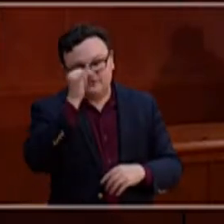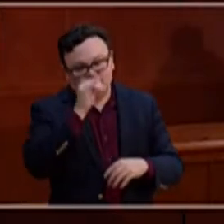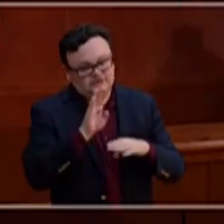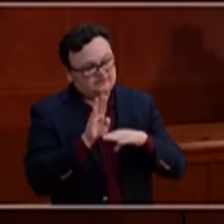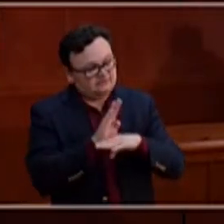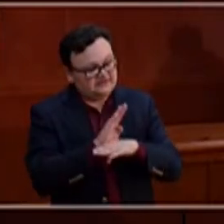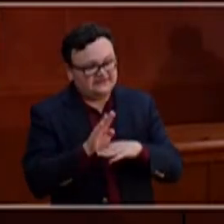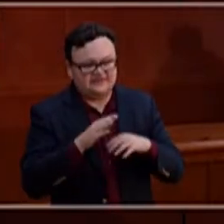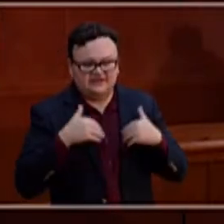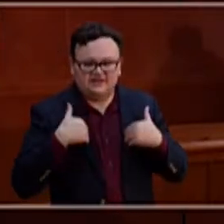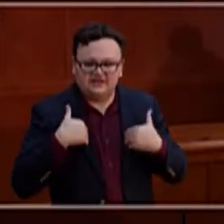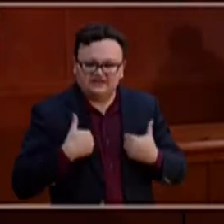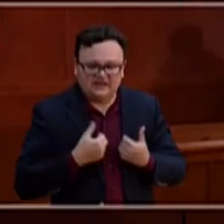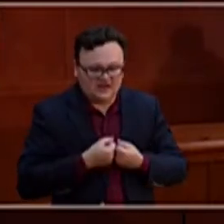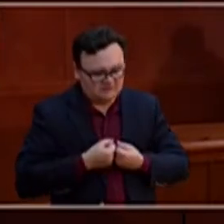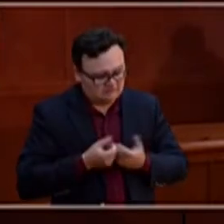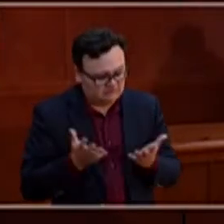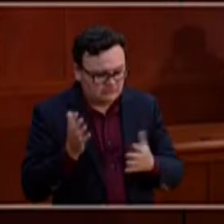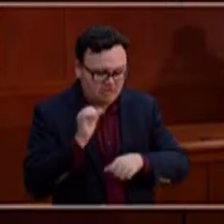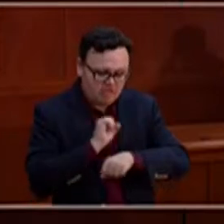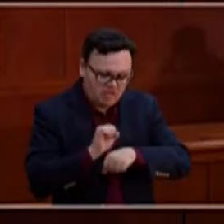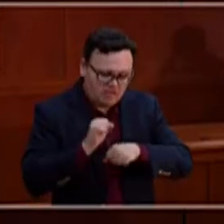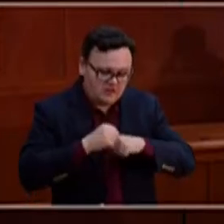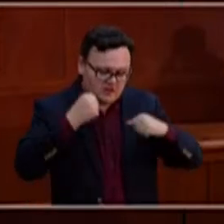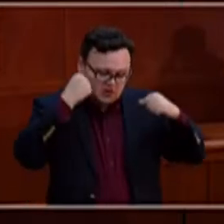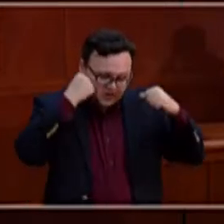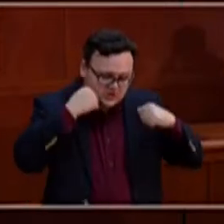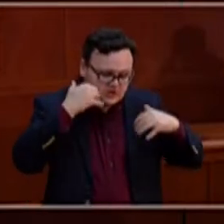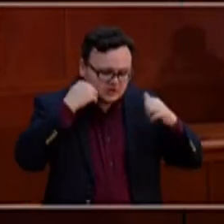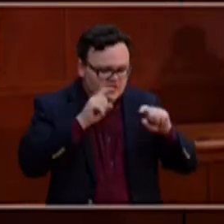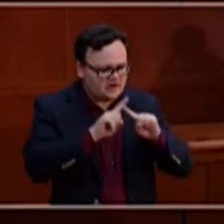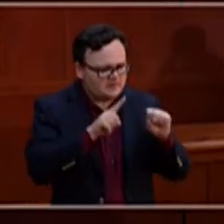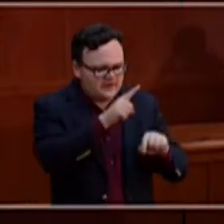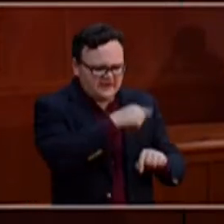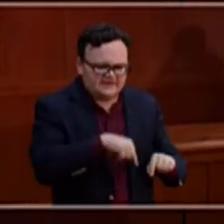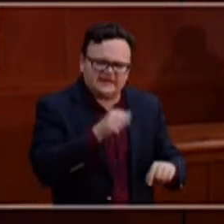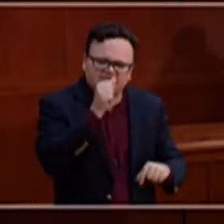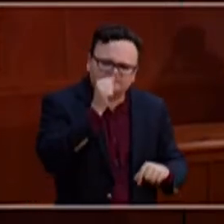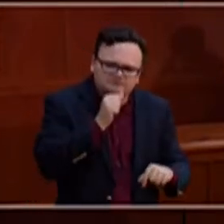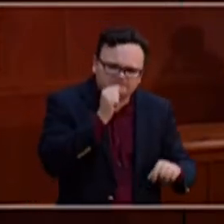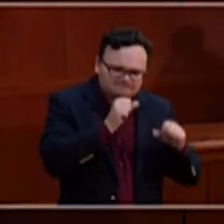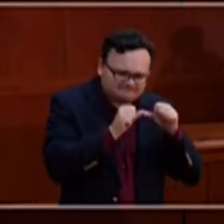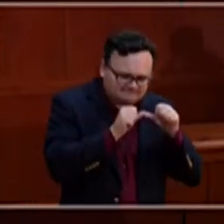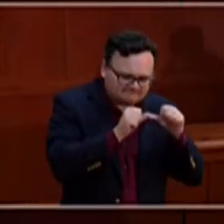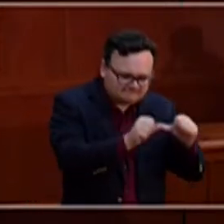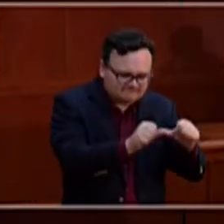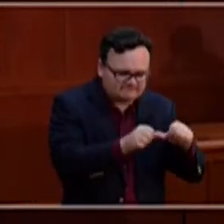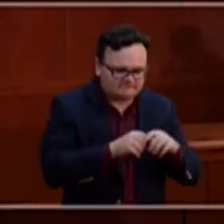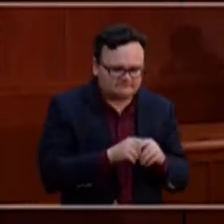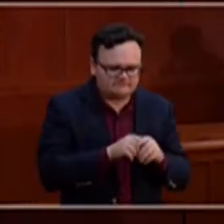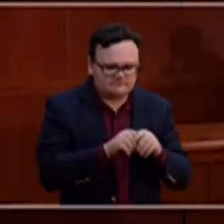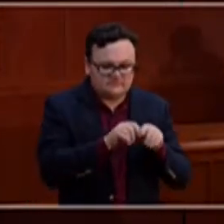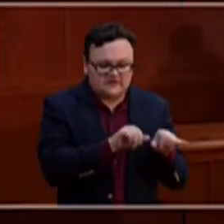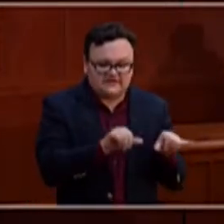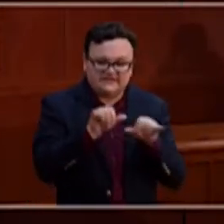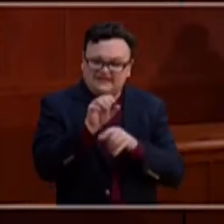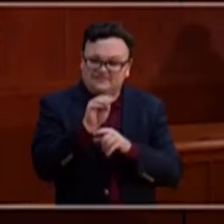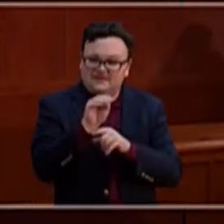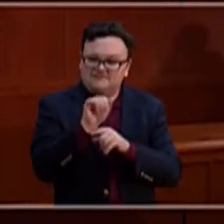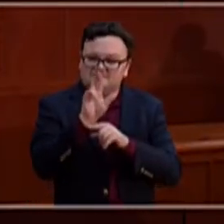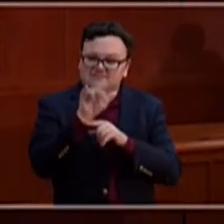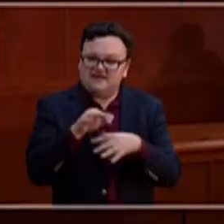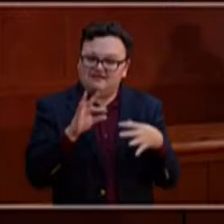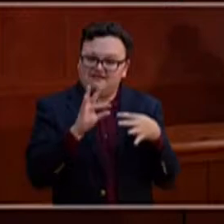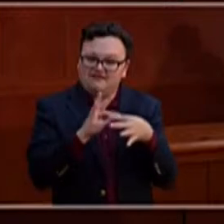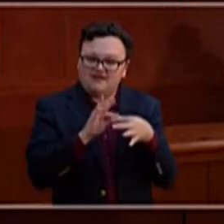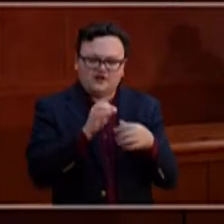They've worked really hard, but they're hanging in there, and I'd like to echo what Secretary Mayhew said about